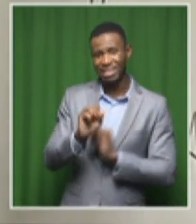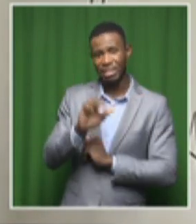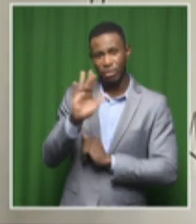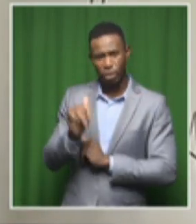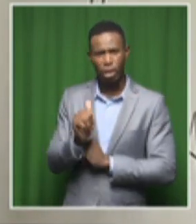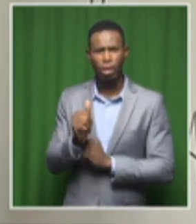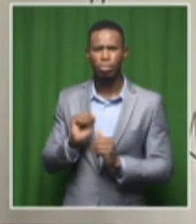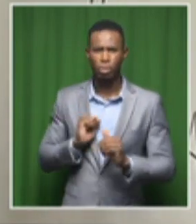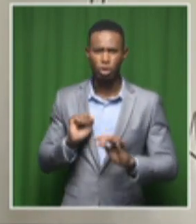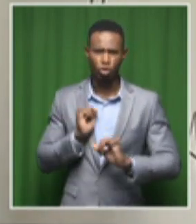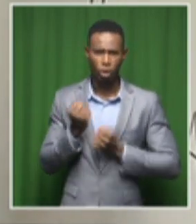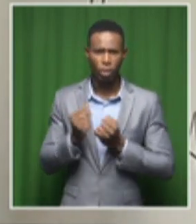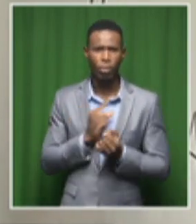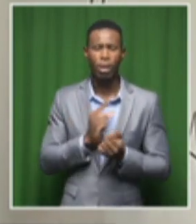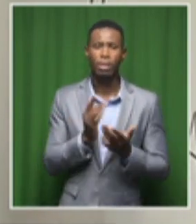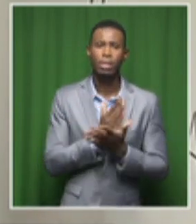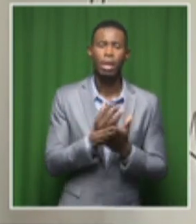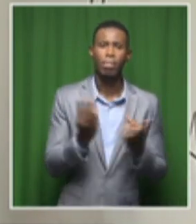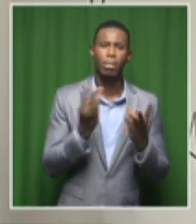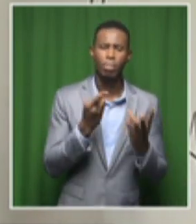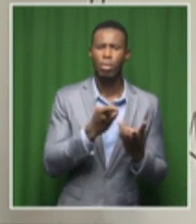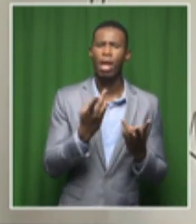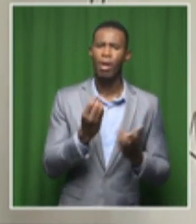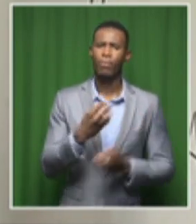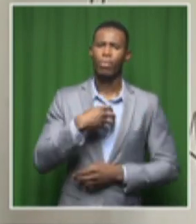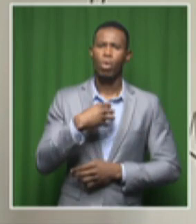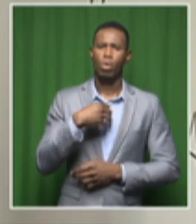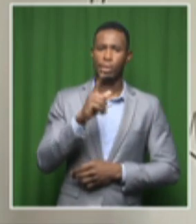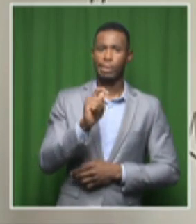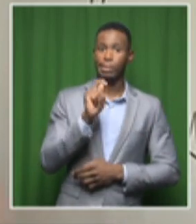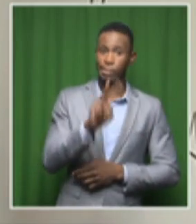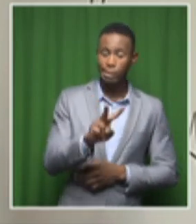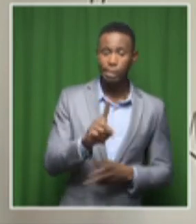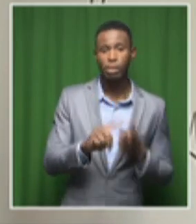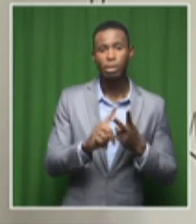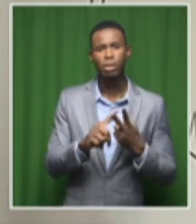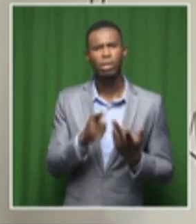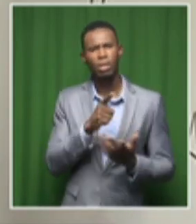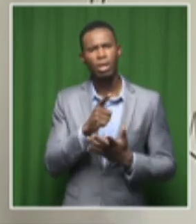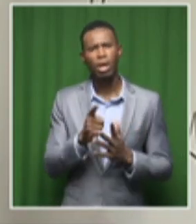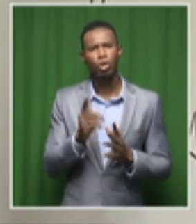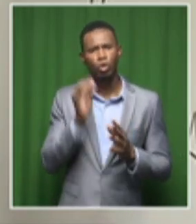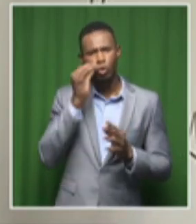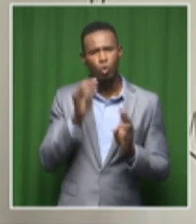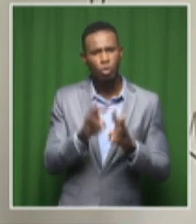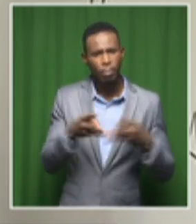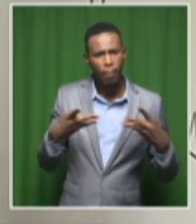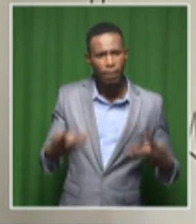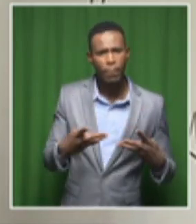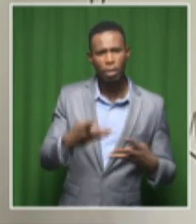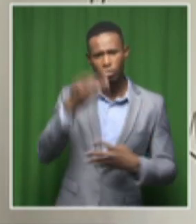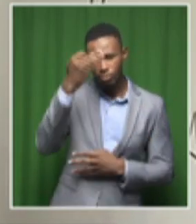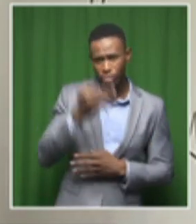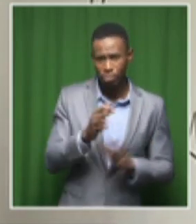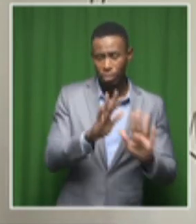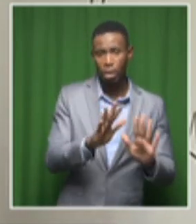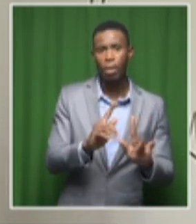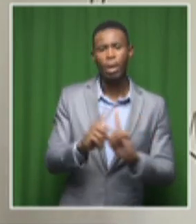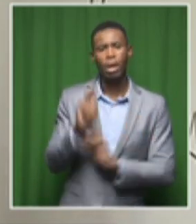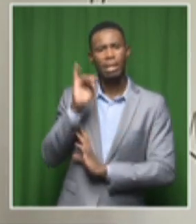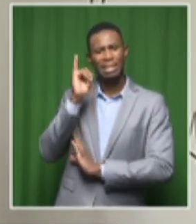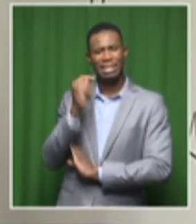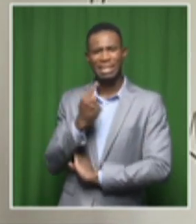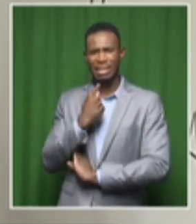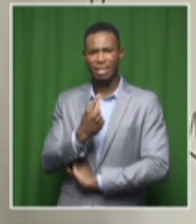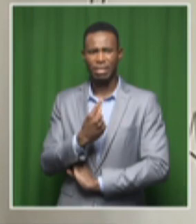TV shows, they were in publications on the front paper, and then Instagram would simply say,